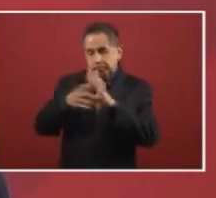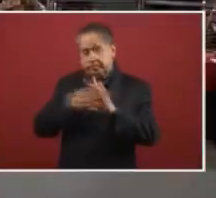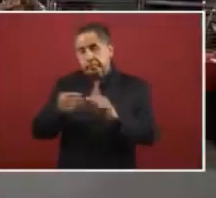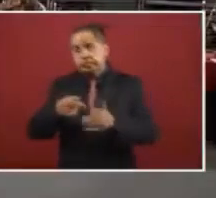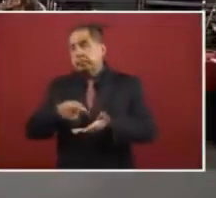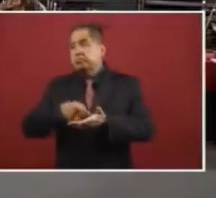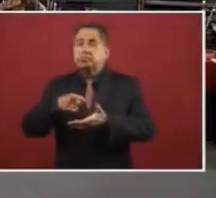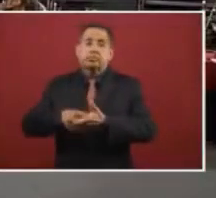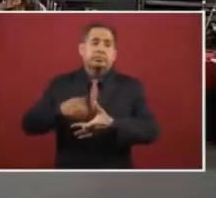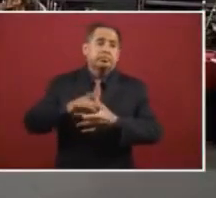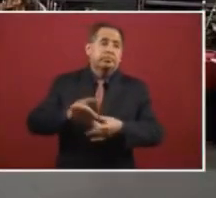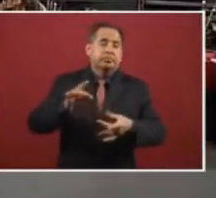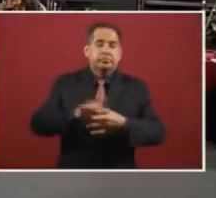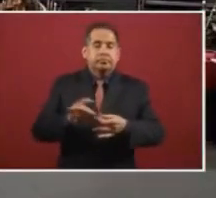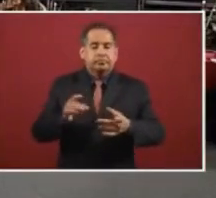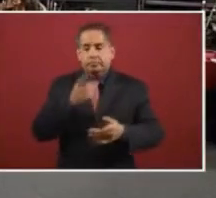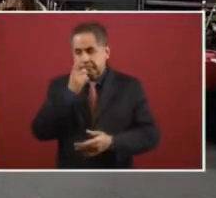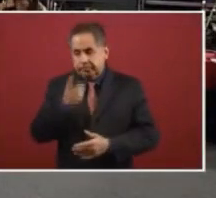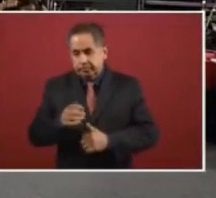Some versions,